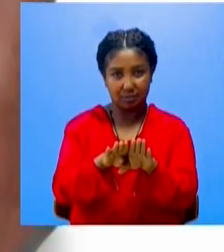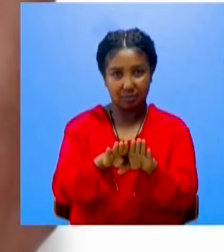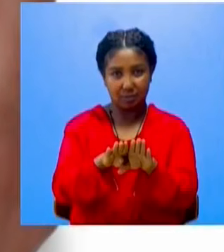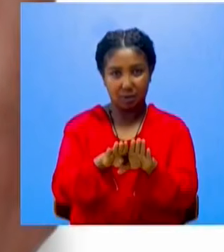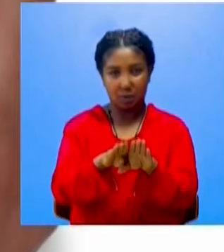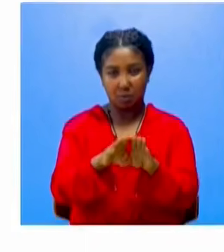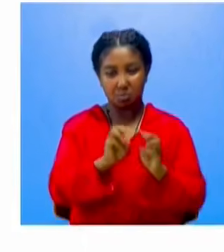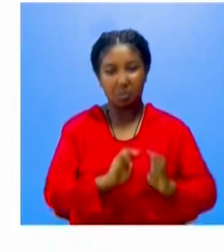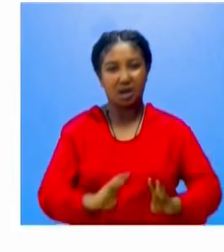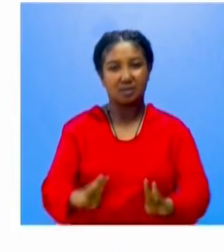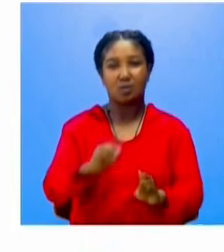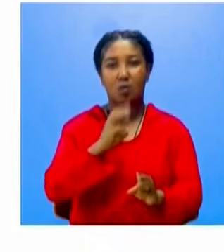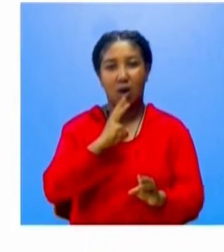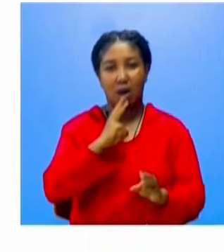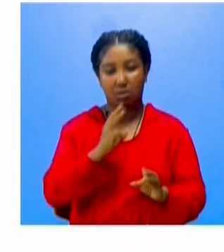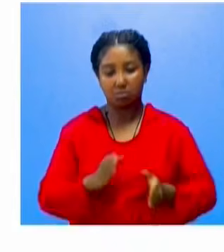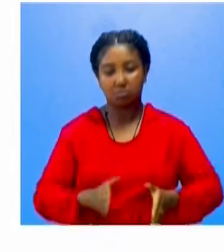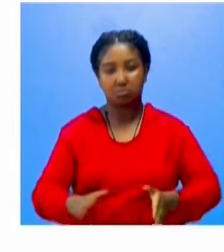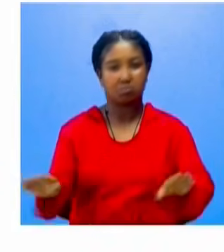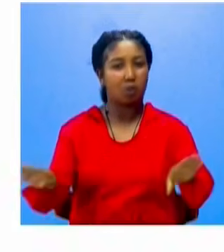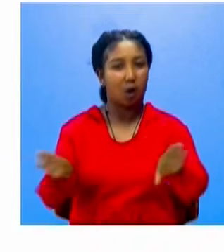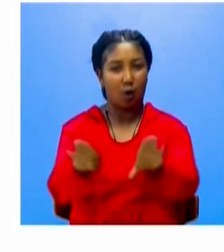drains.